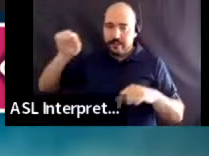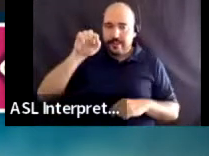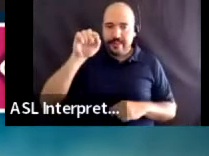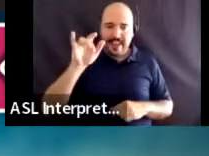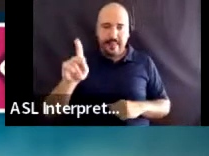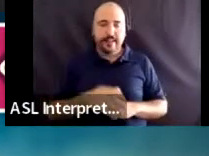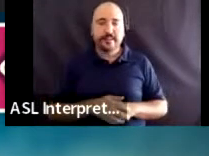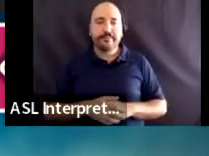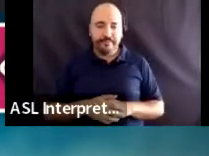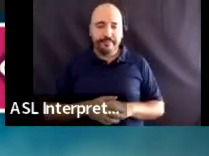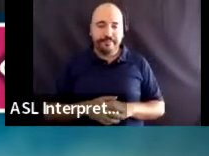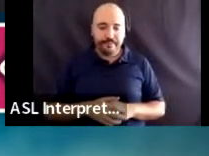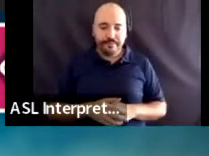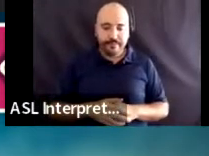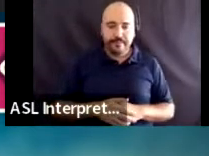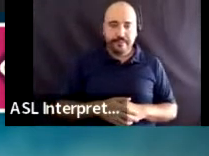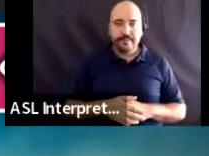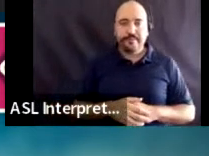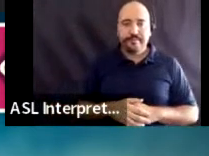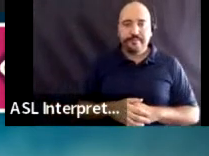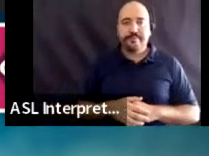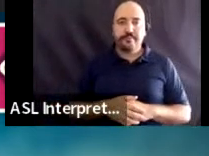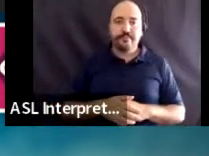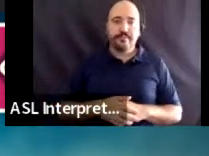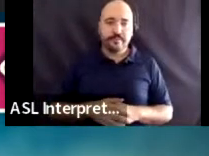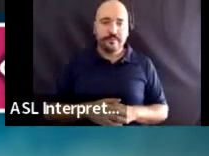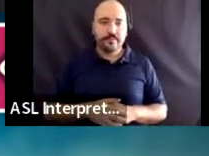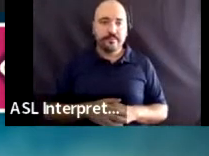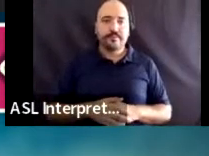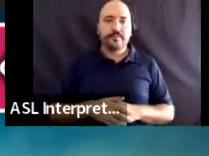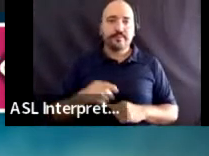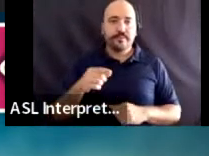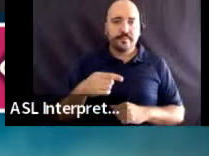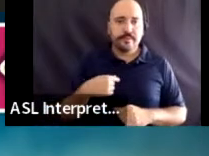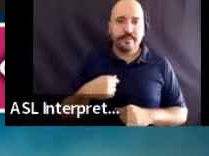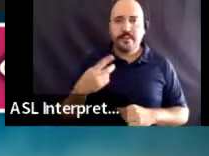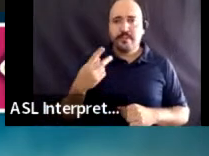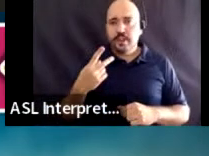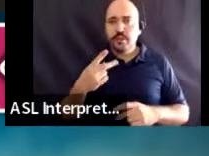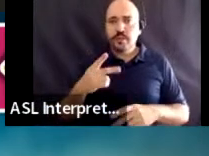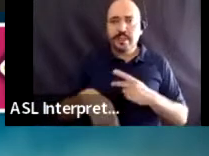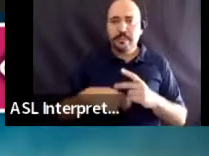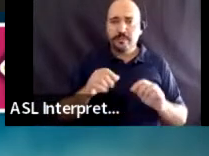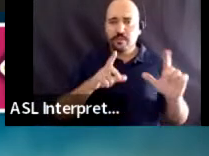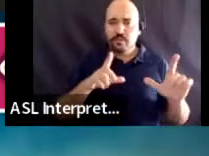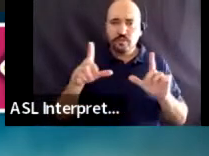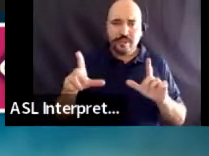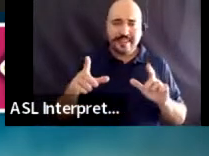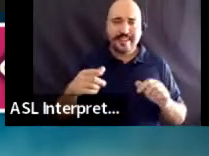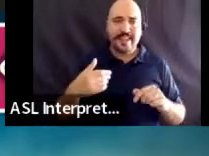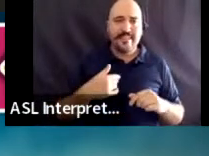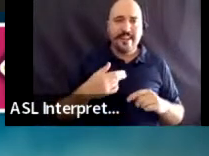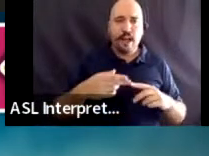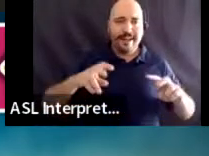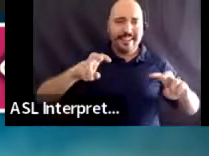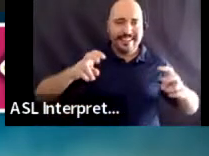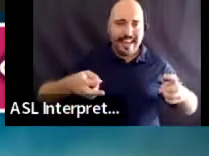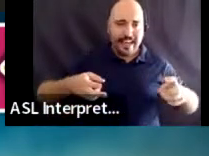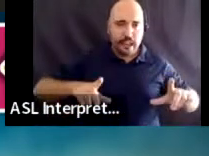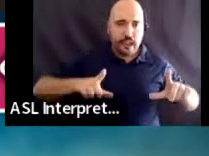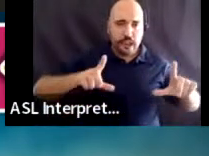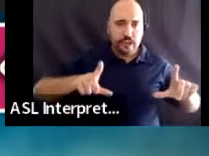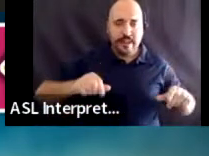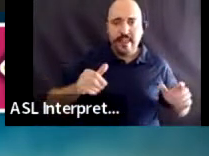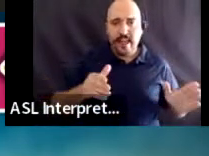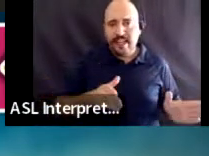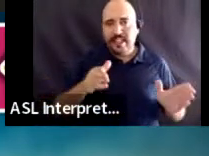there are two types of screen on this presentation. There is a title screen, and then there's a screen that outlines